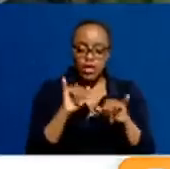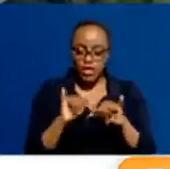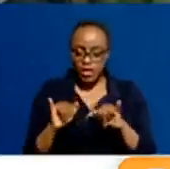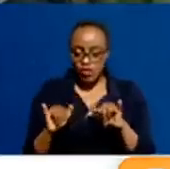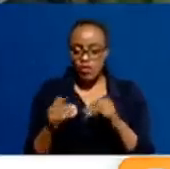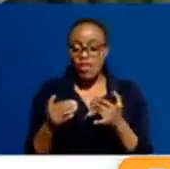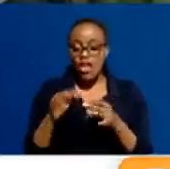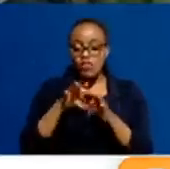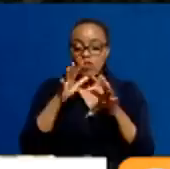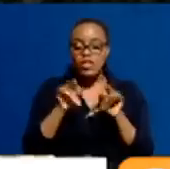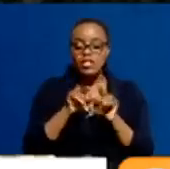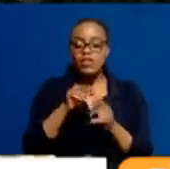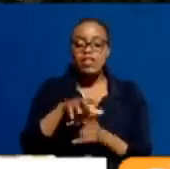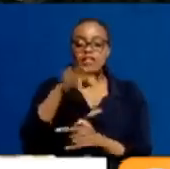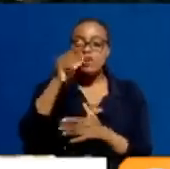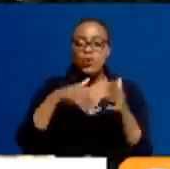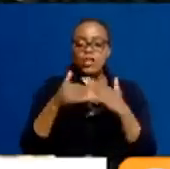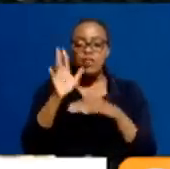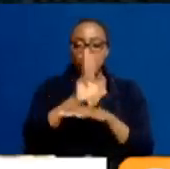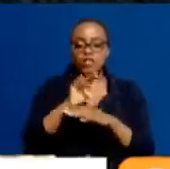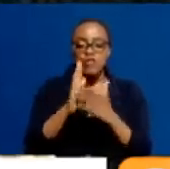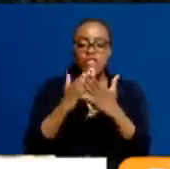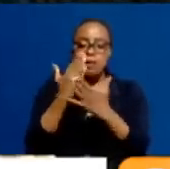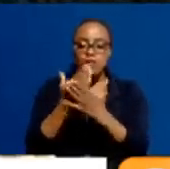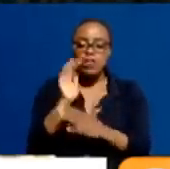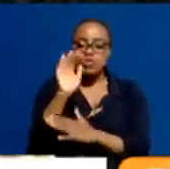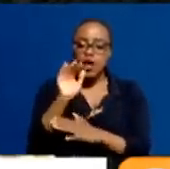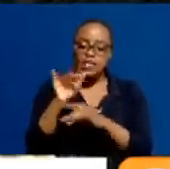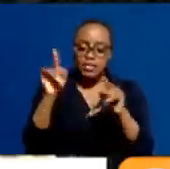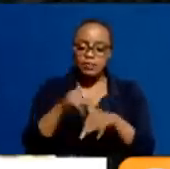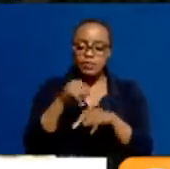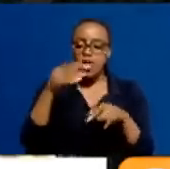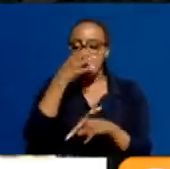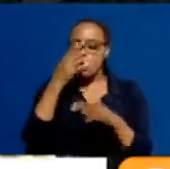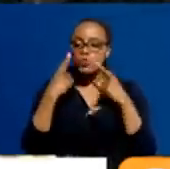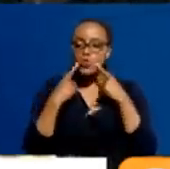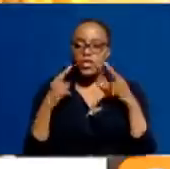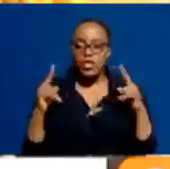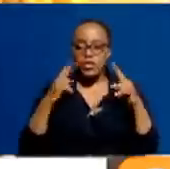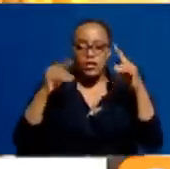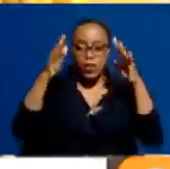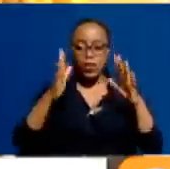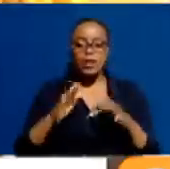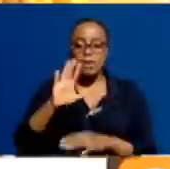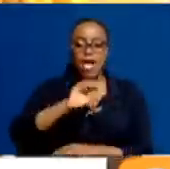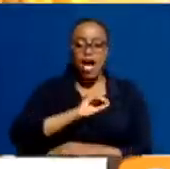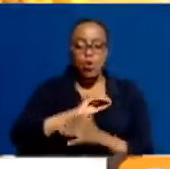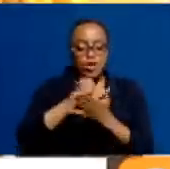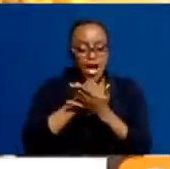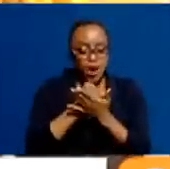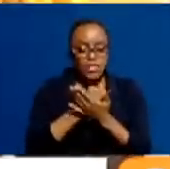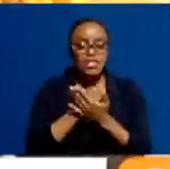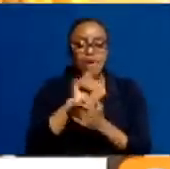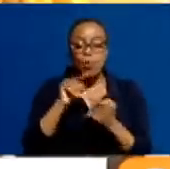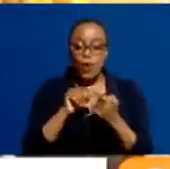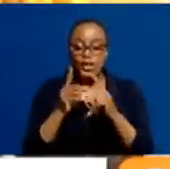voters. Findings of that audit being used by the petitioners to seek nullification of Ruto's declared victory. By their own audit, as at